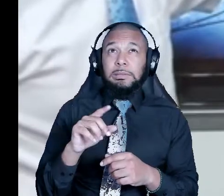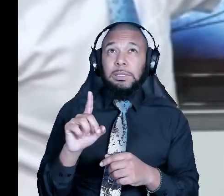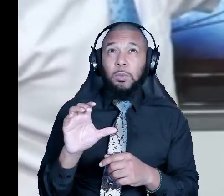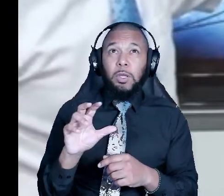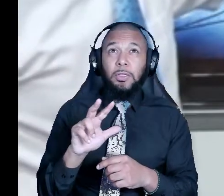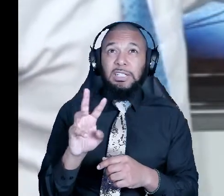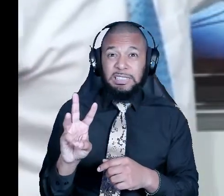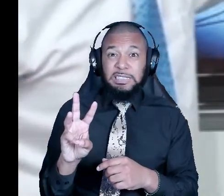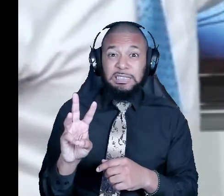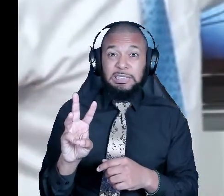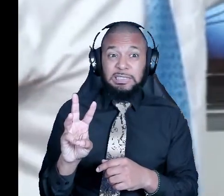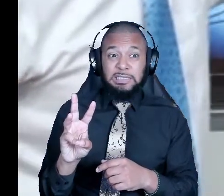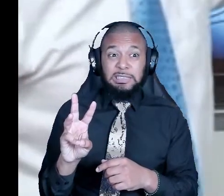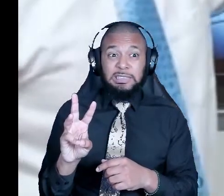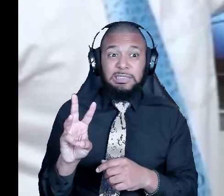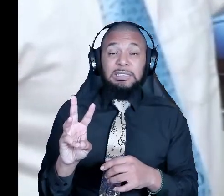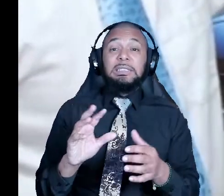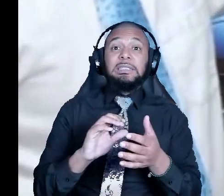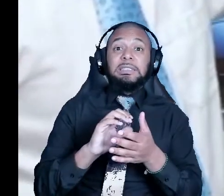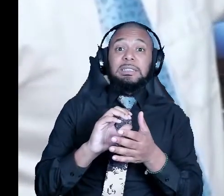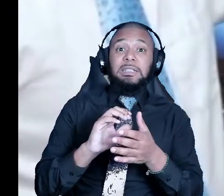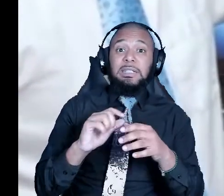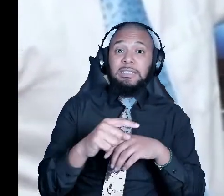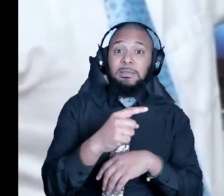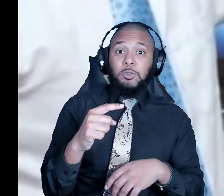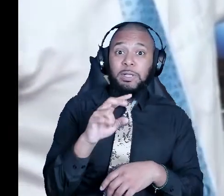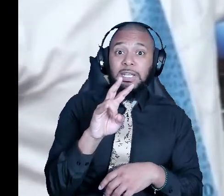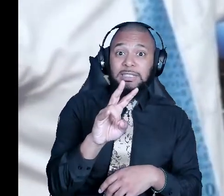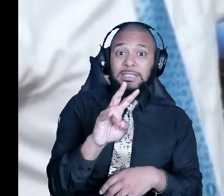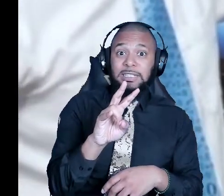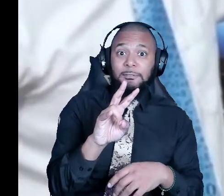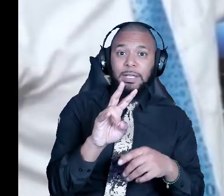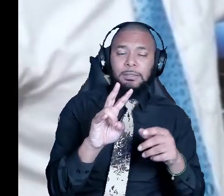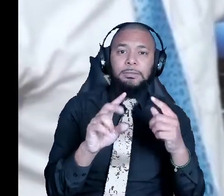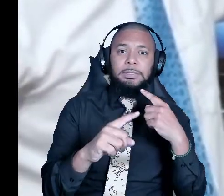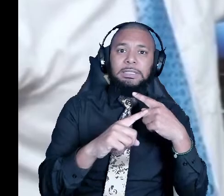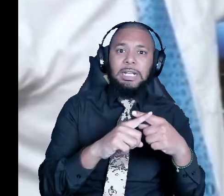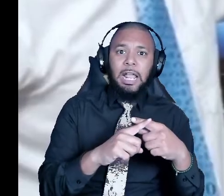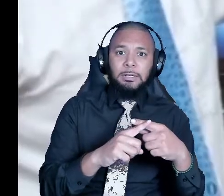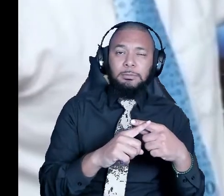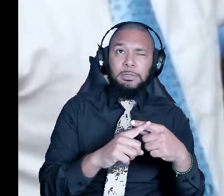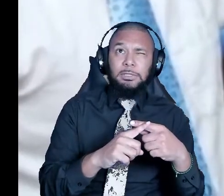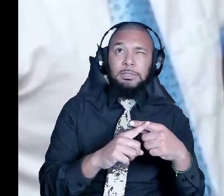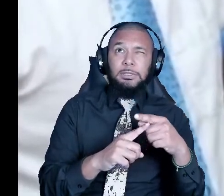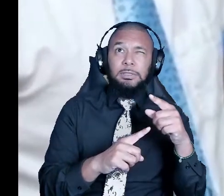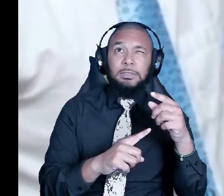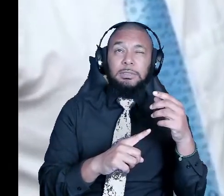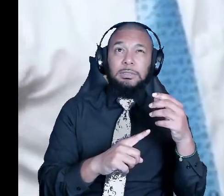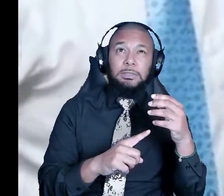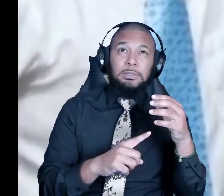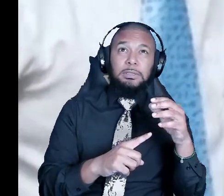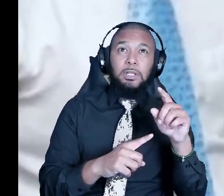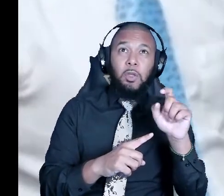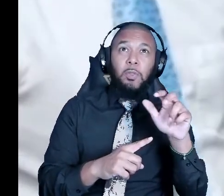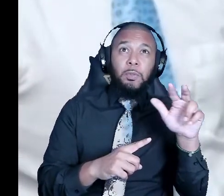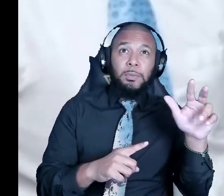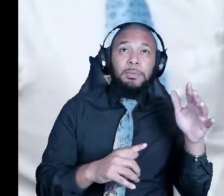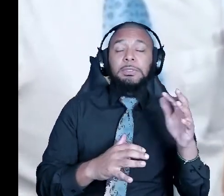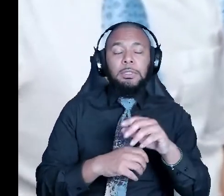136, and then subtract 7 times y, which is 133, I'll get